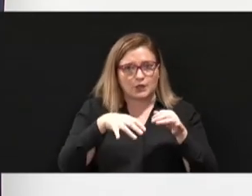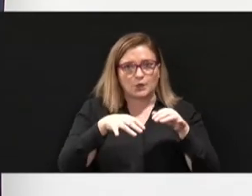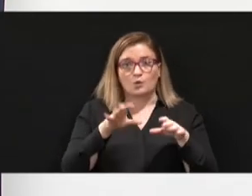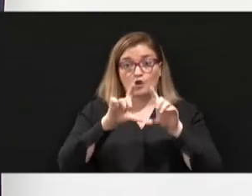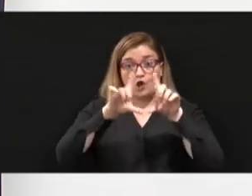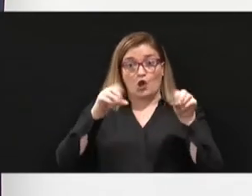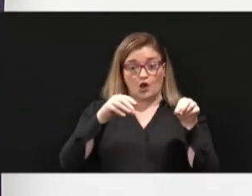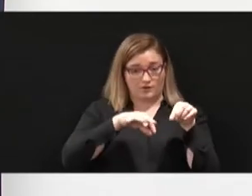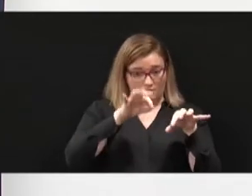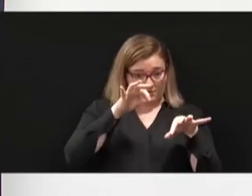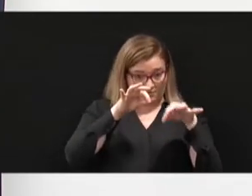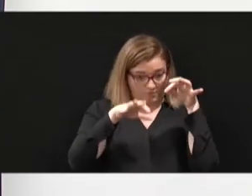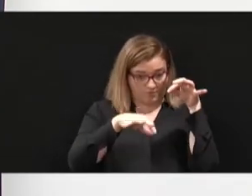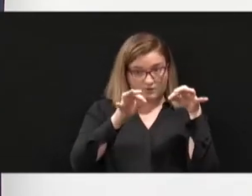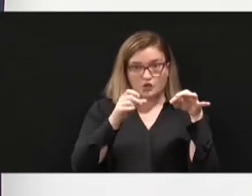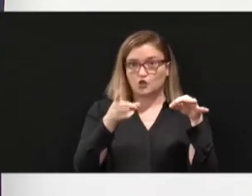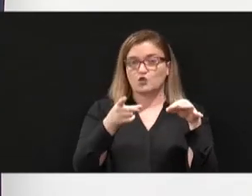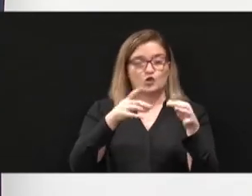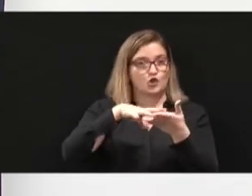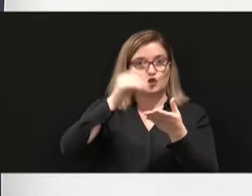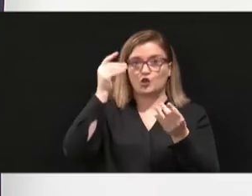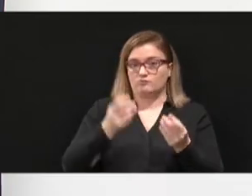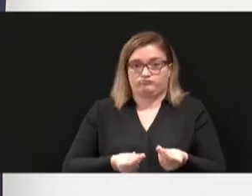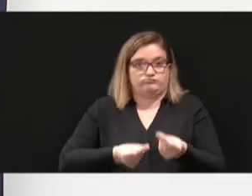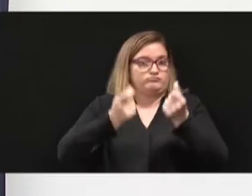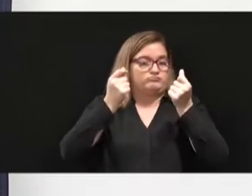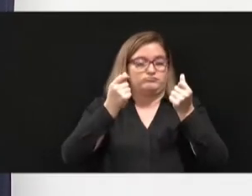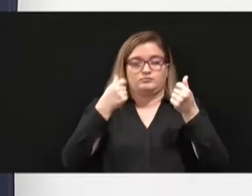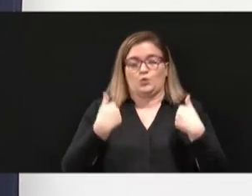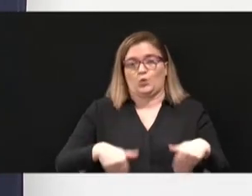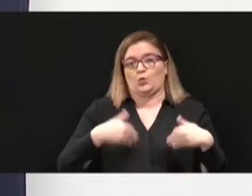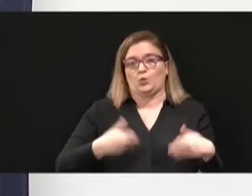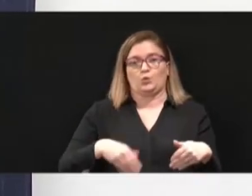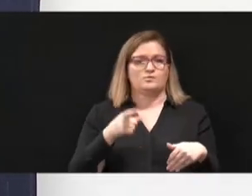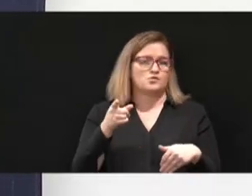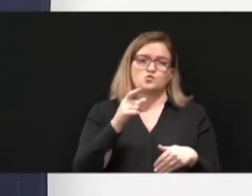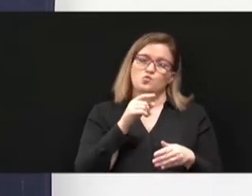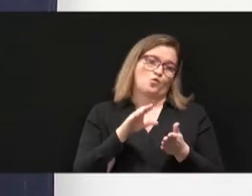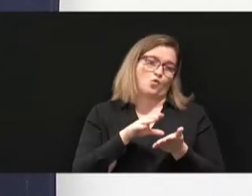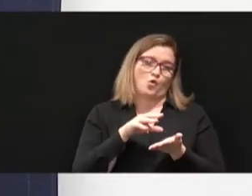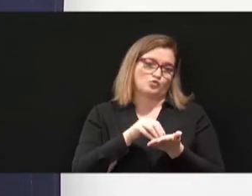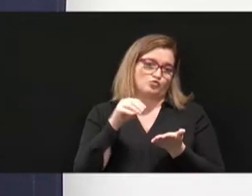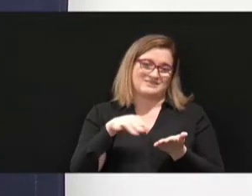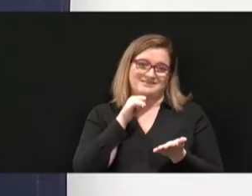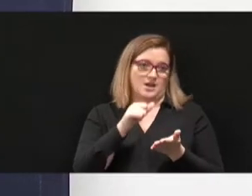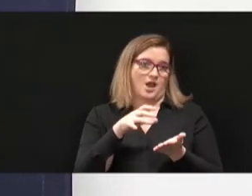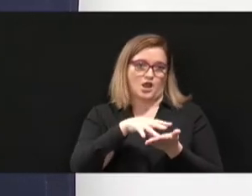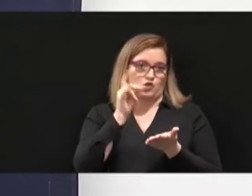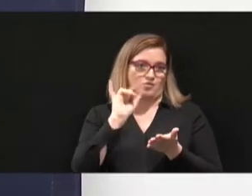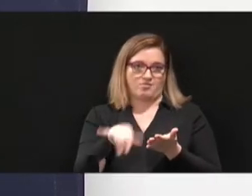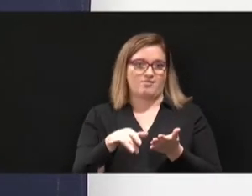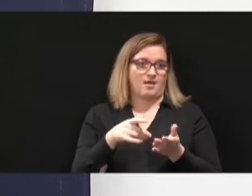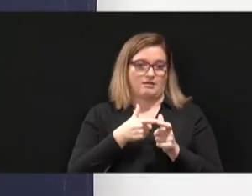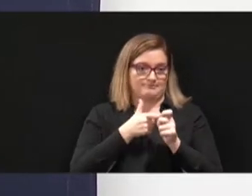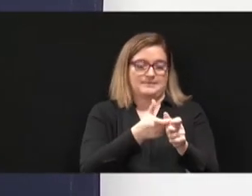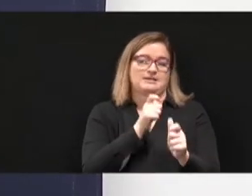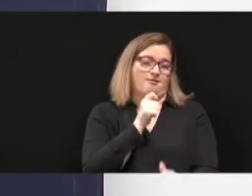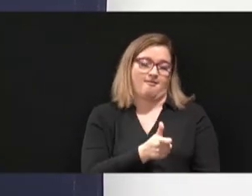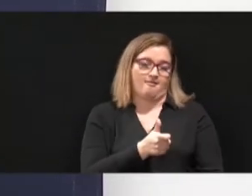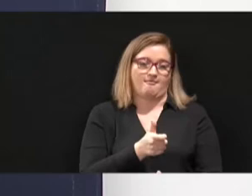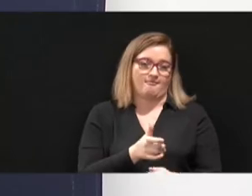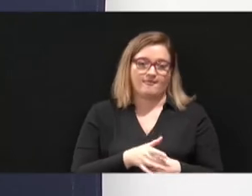at rocket speed, and your children will not learn it at that speed. And then